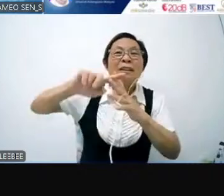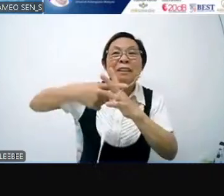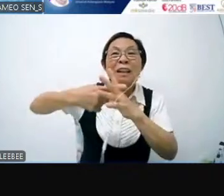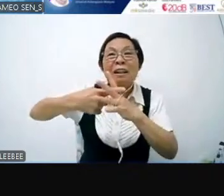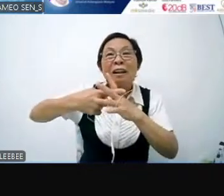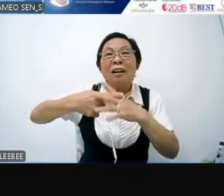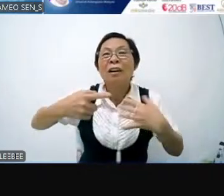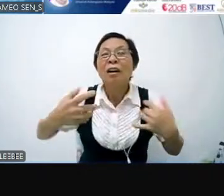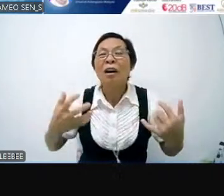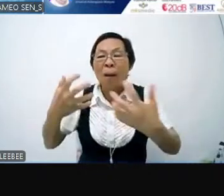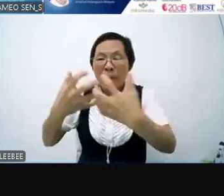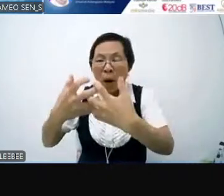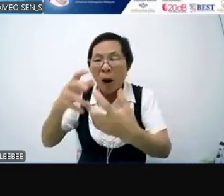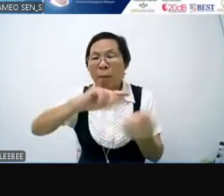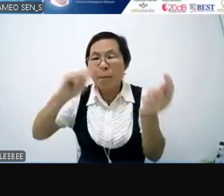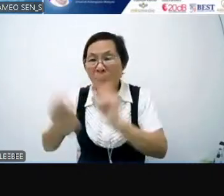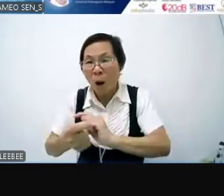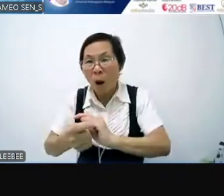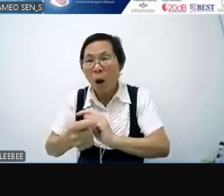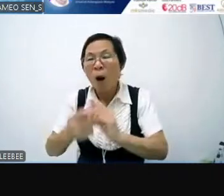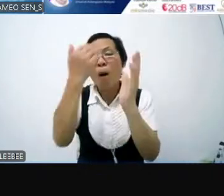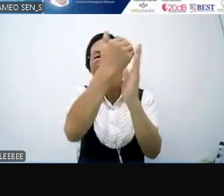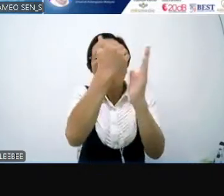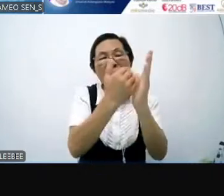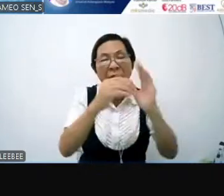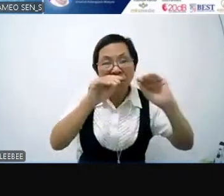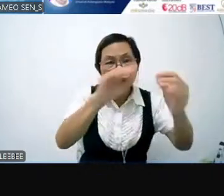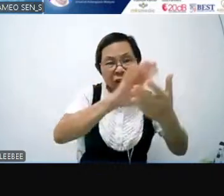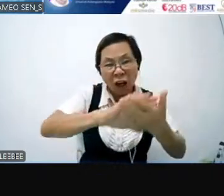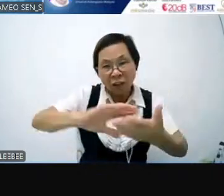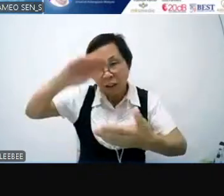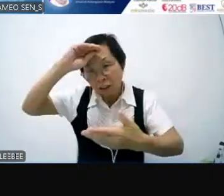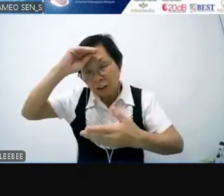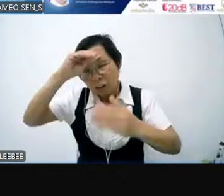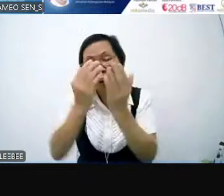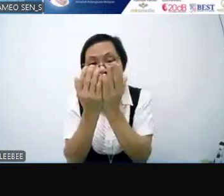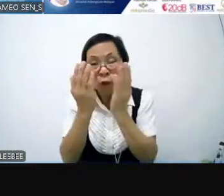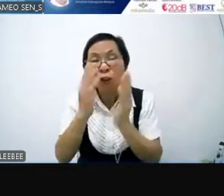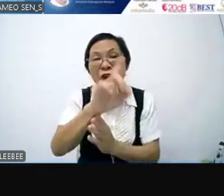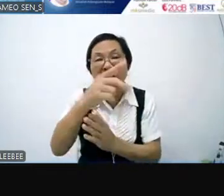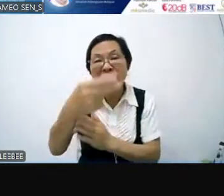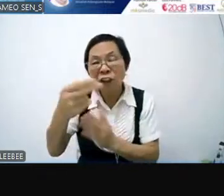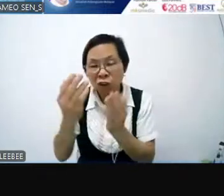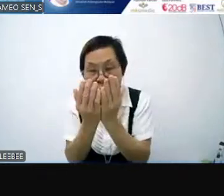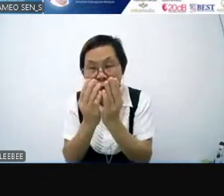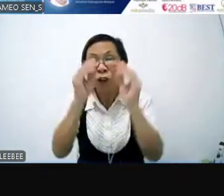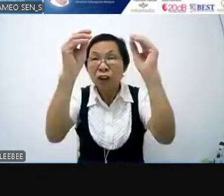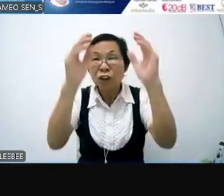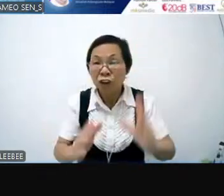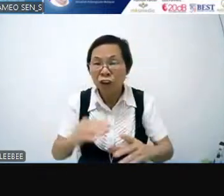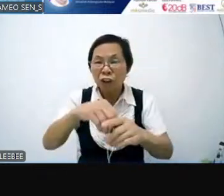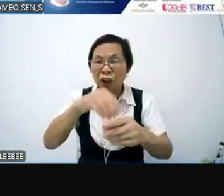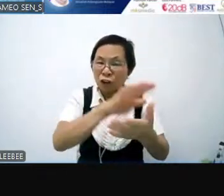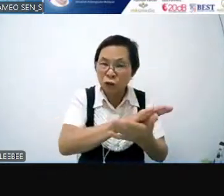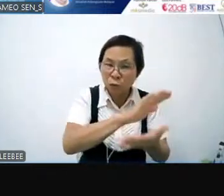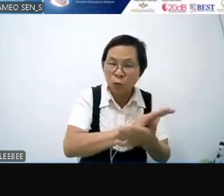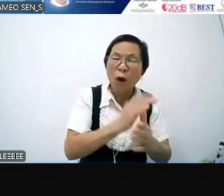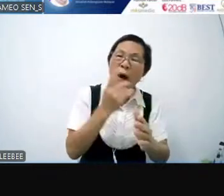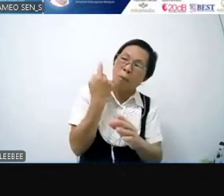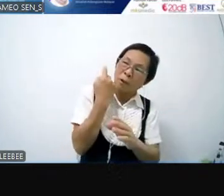and modification practices in teaching and learning DHA students by teachers in school in these recent 3 years.